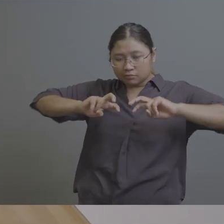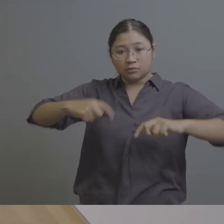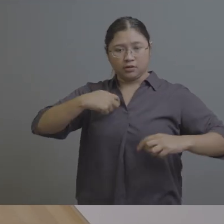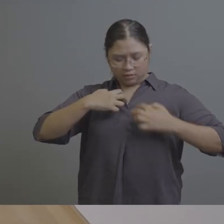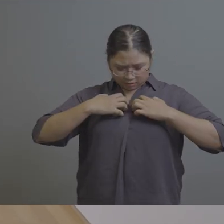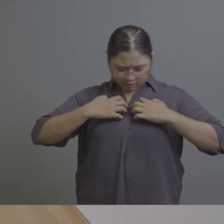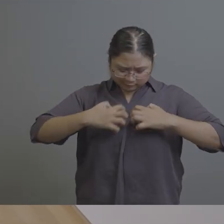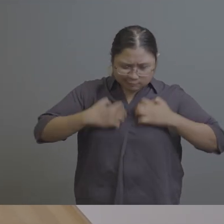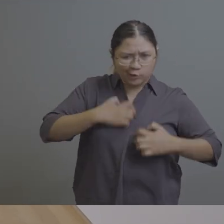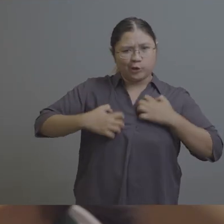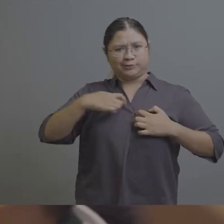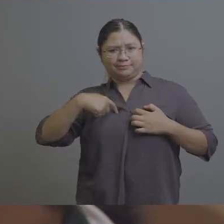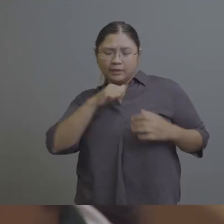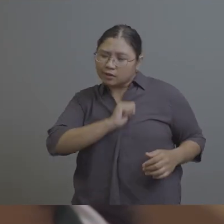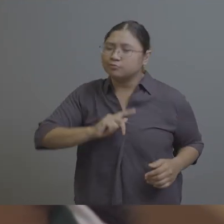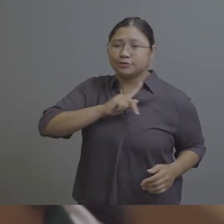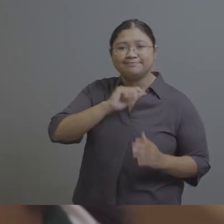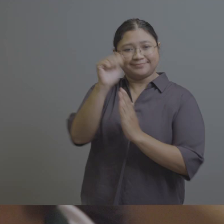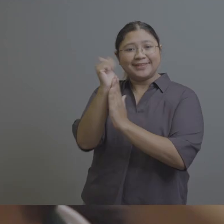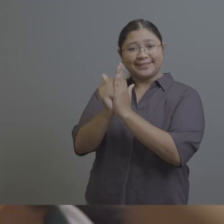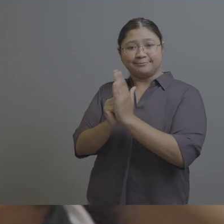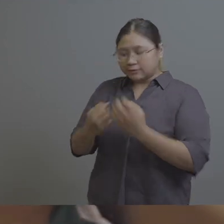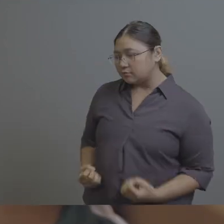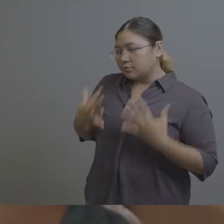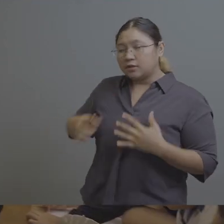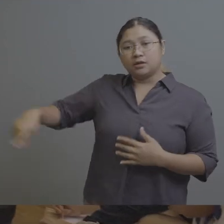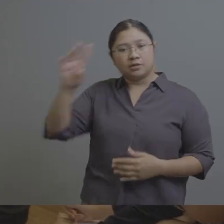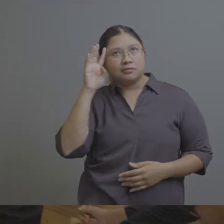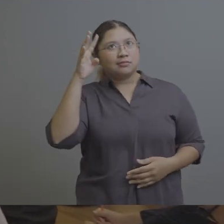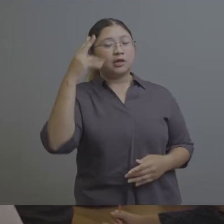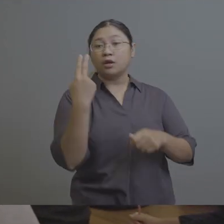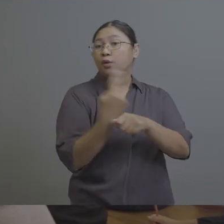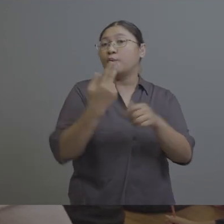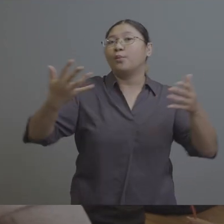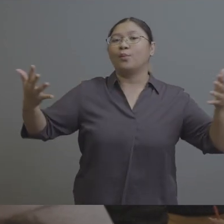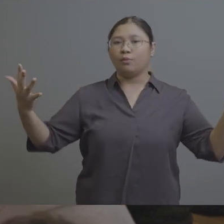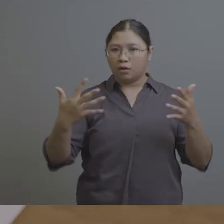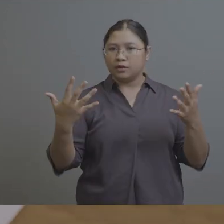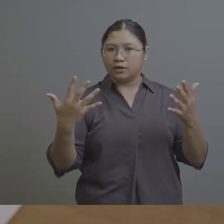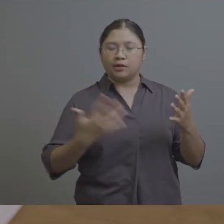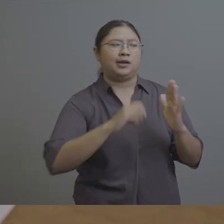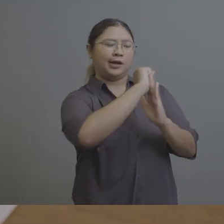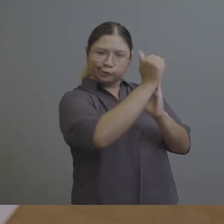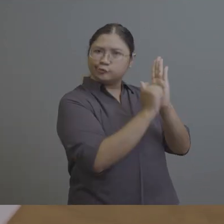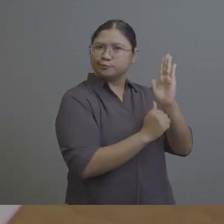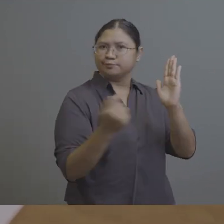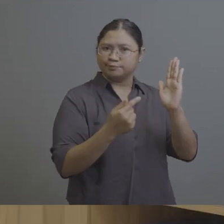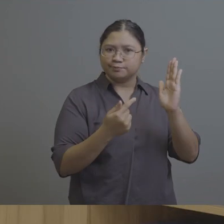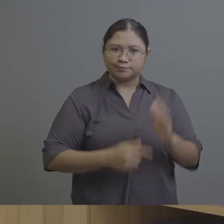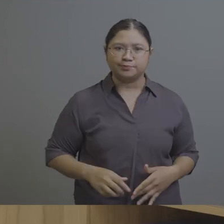to create experiences that develop their sense and sensibilities, inspiring them to imagine new worlds with